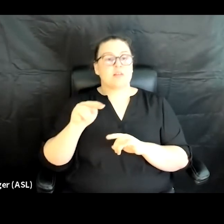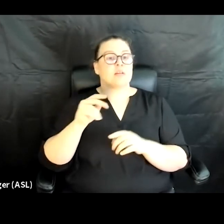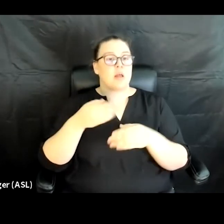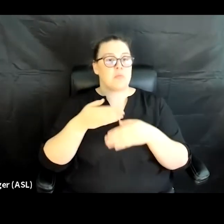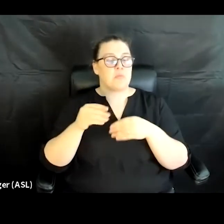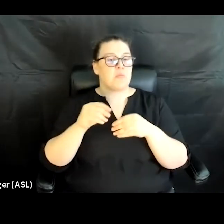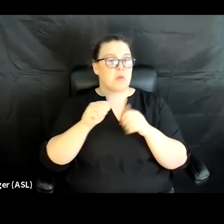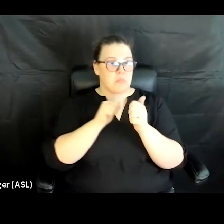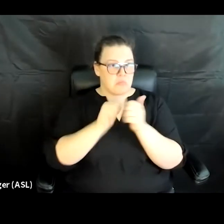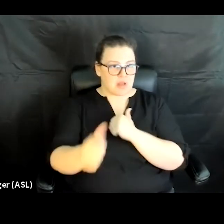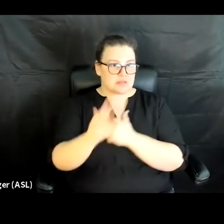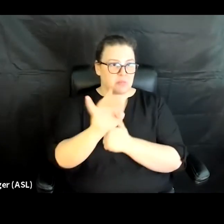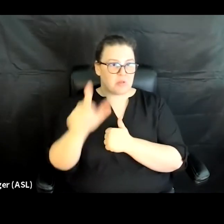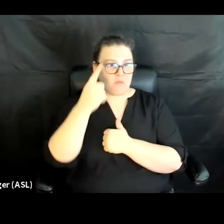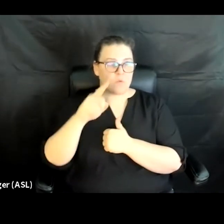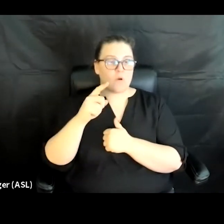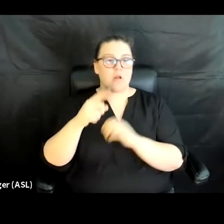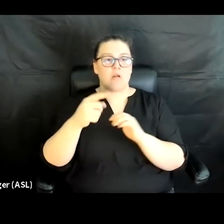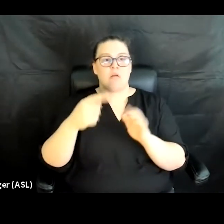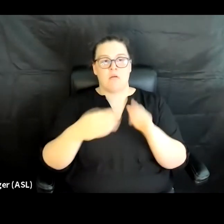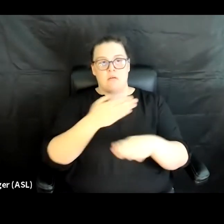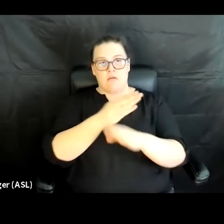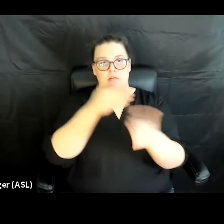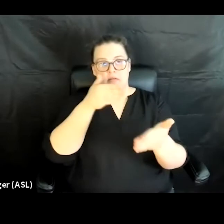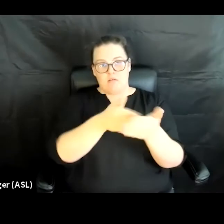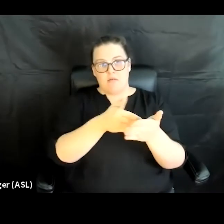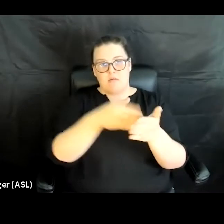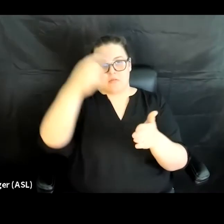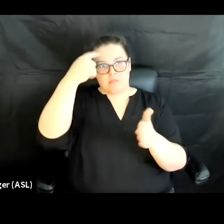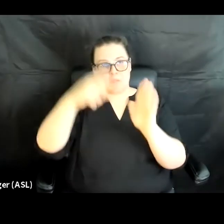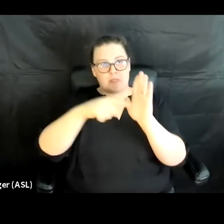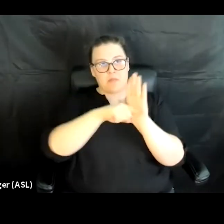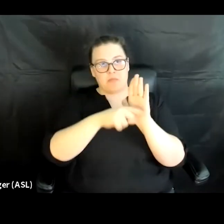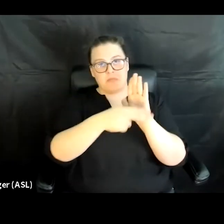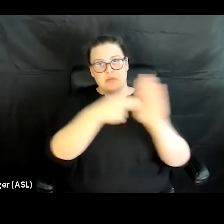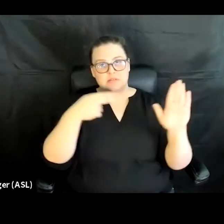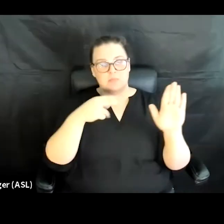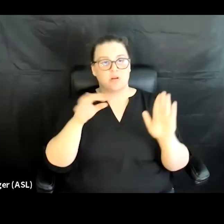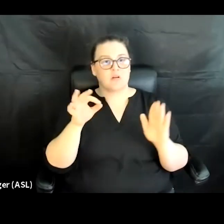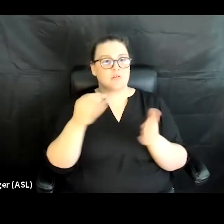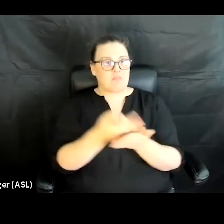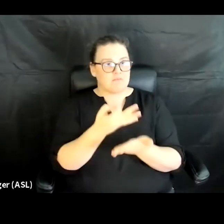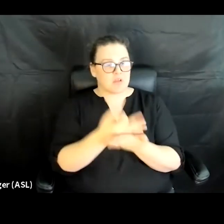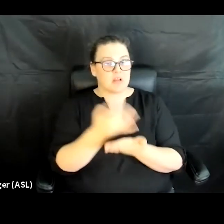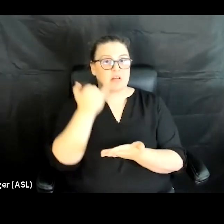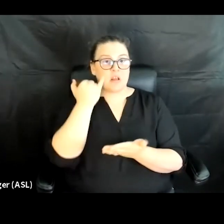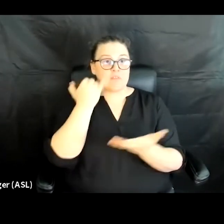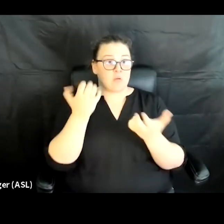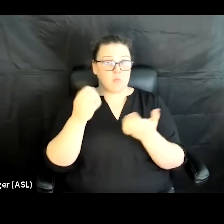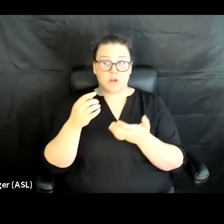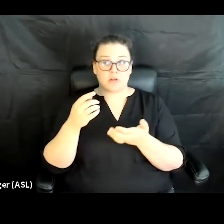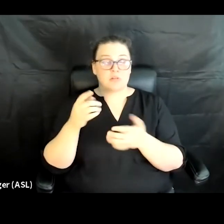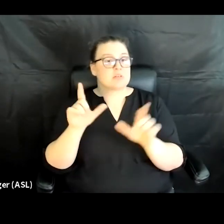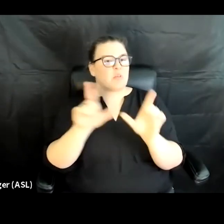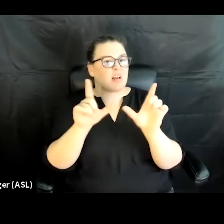people register at the DMV for a mental health awareness license plate, or they decide they want to give money to the fund when filling out their